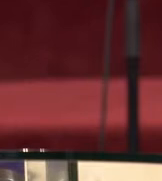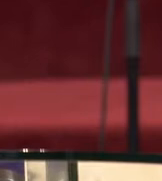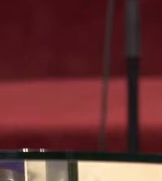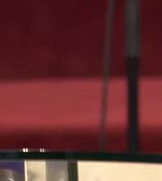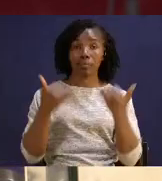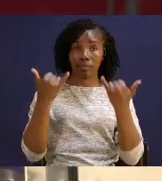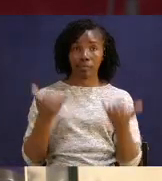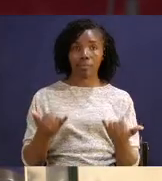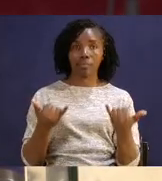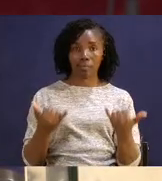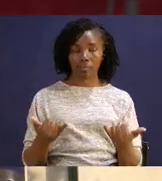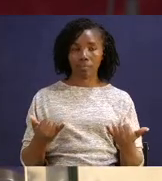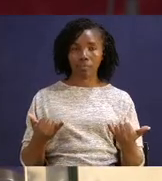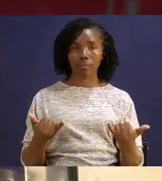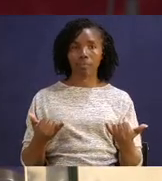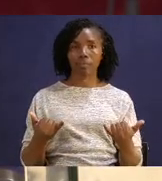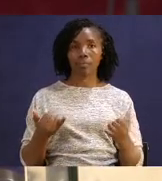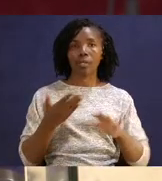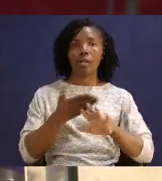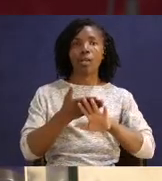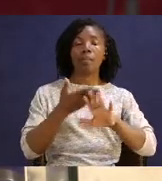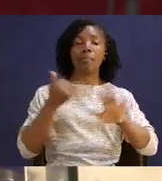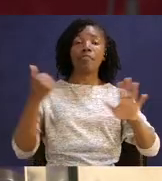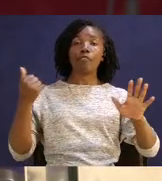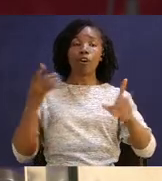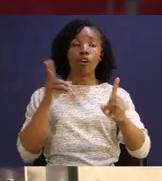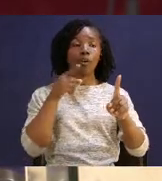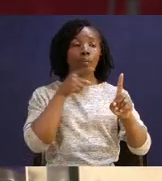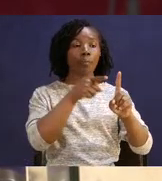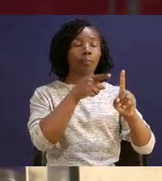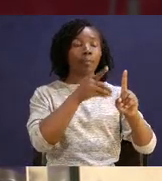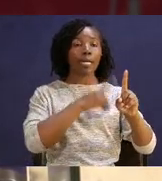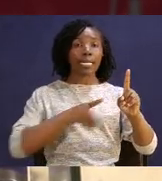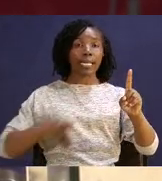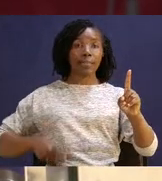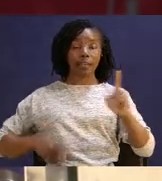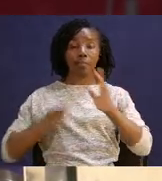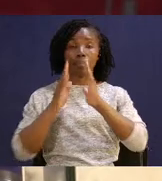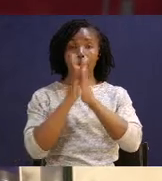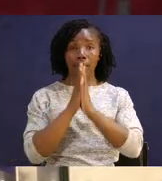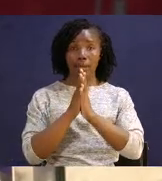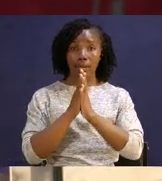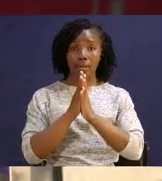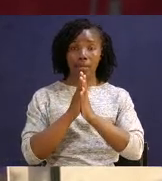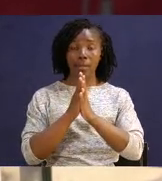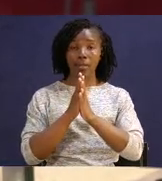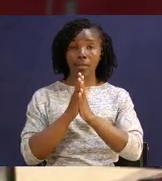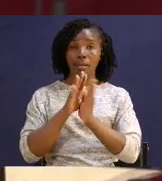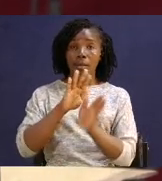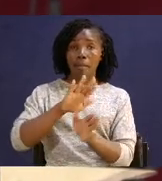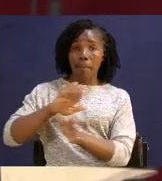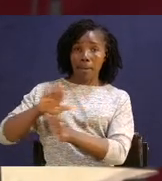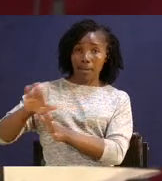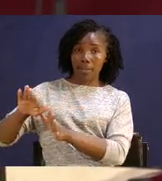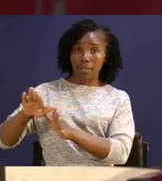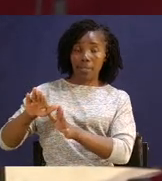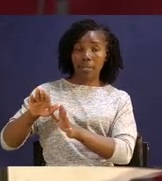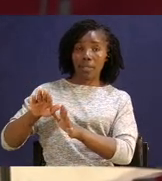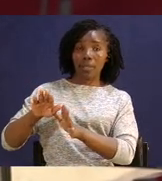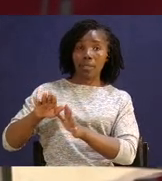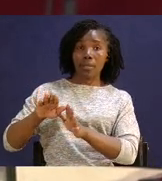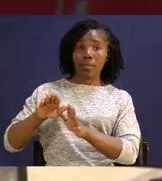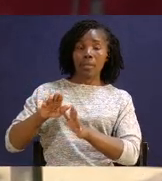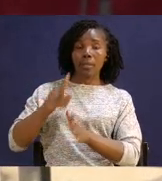Now, before he made this prayer, and he continued praying, they were doing a